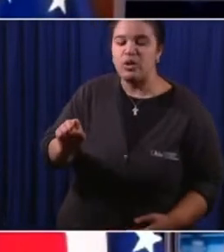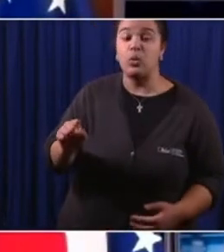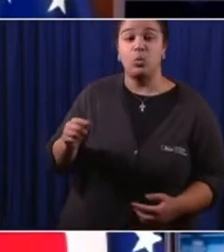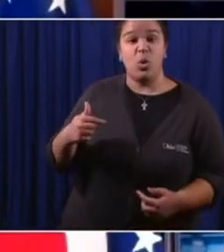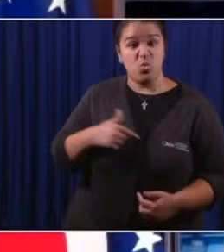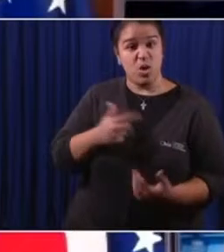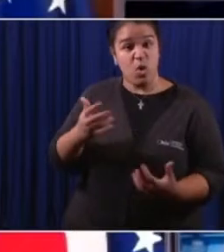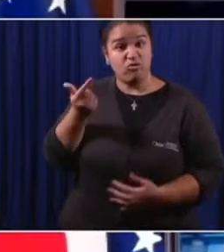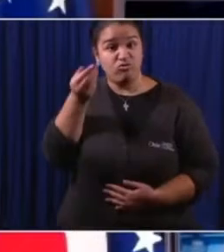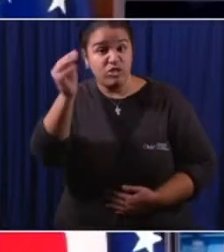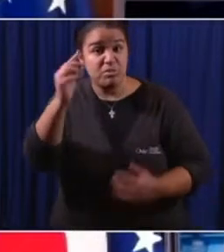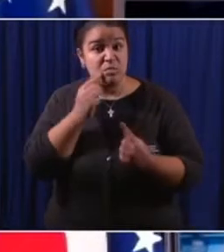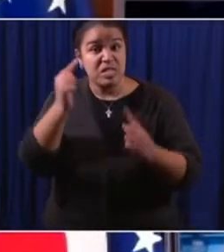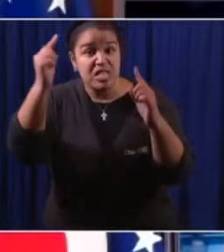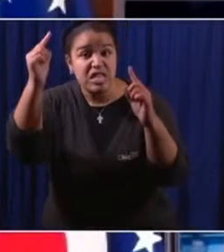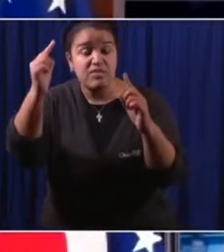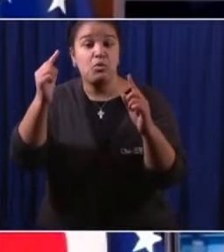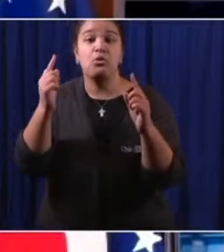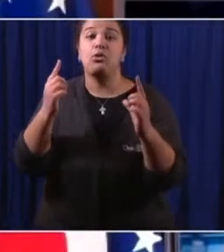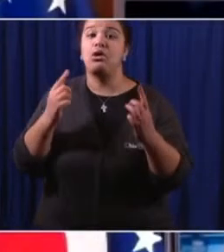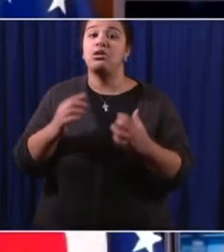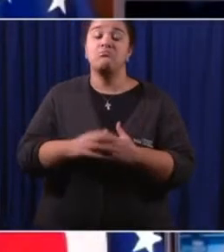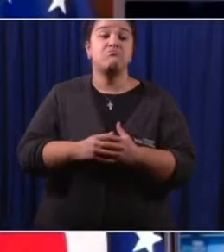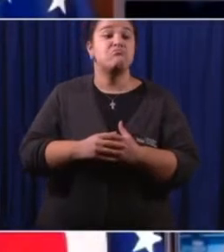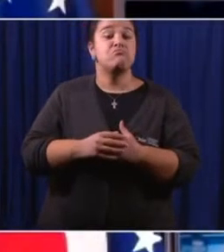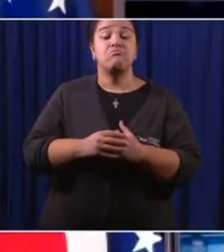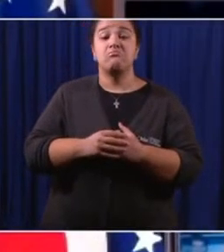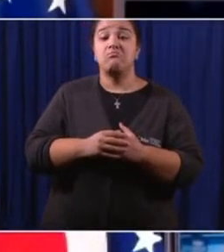GM to have a successful